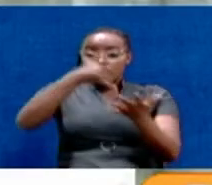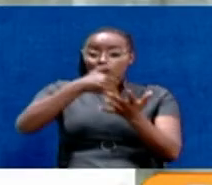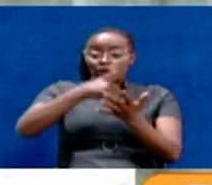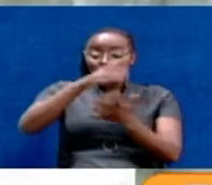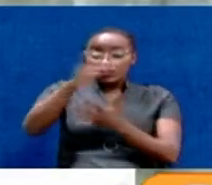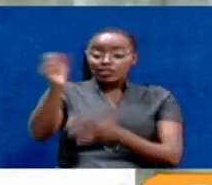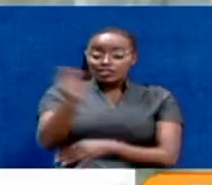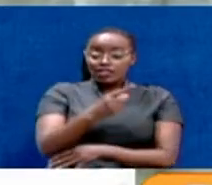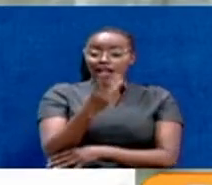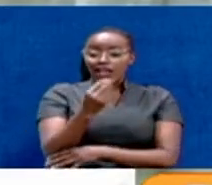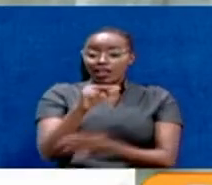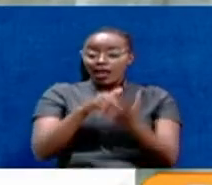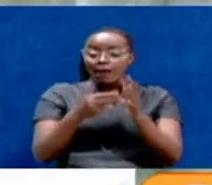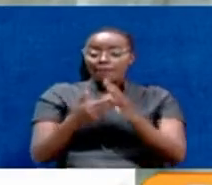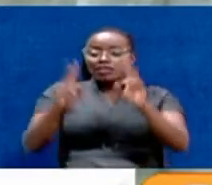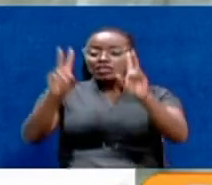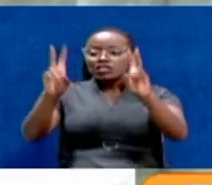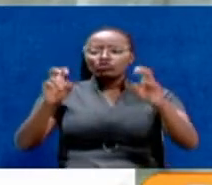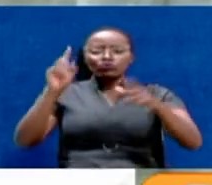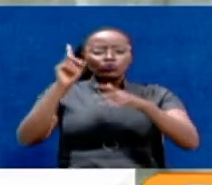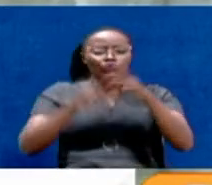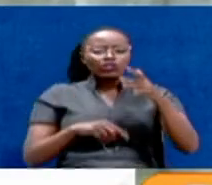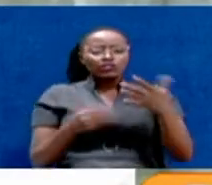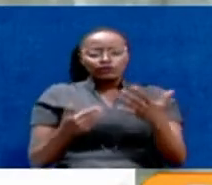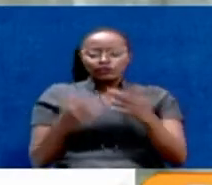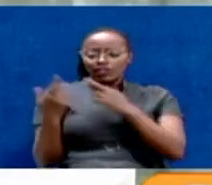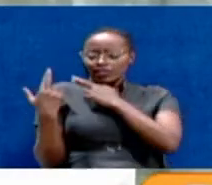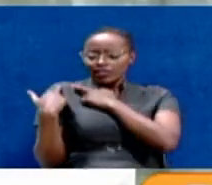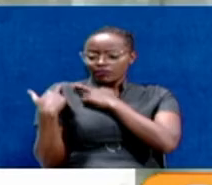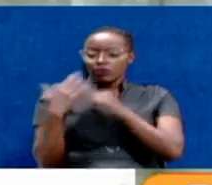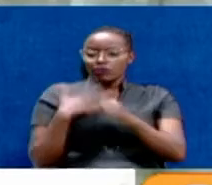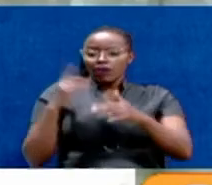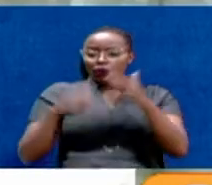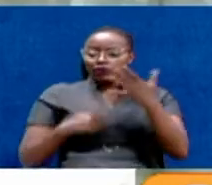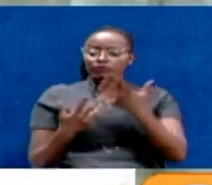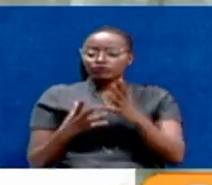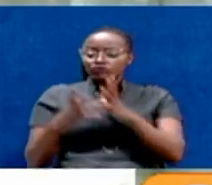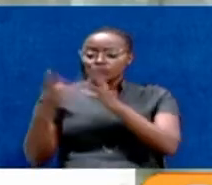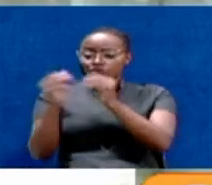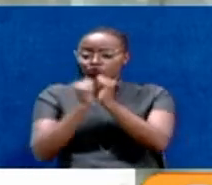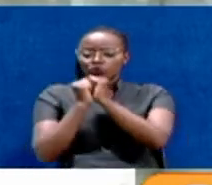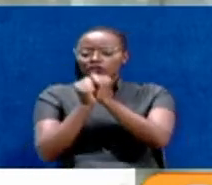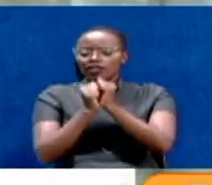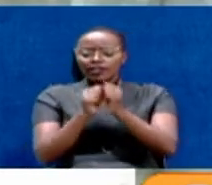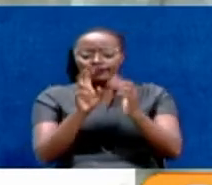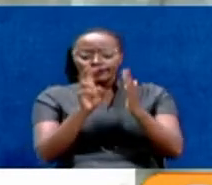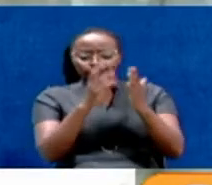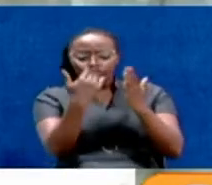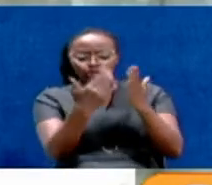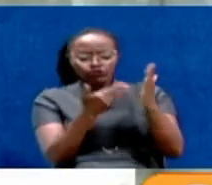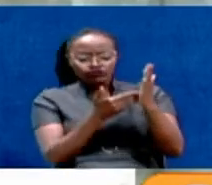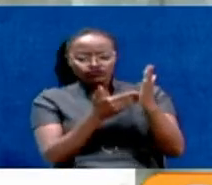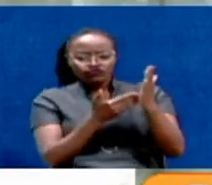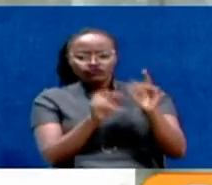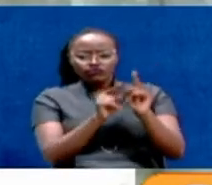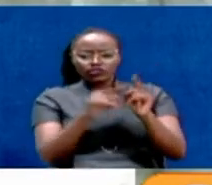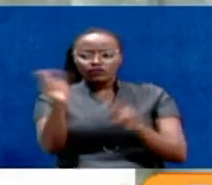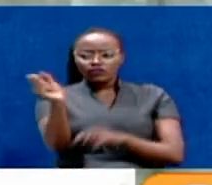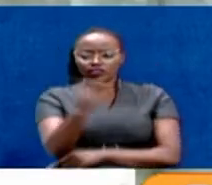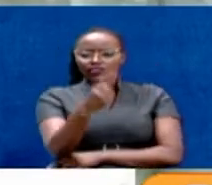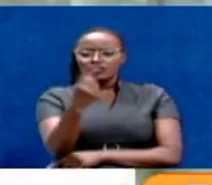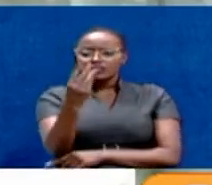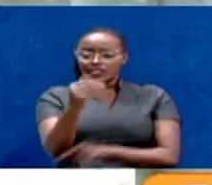on their salary. So my issue will be, my duty will be going on board, checking the documentation, checking the